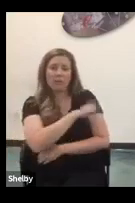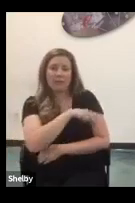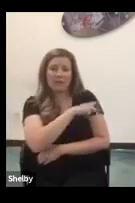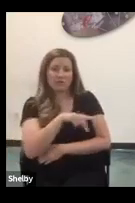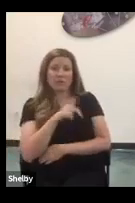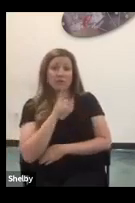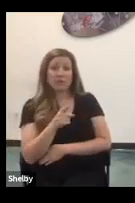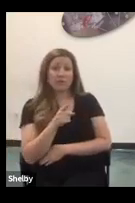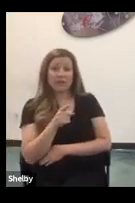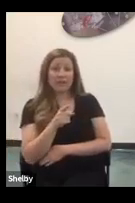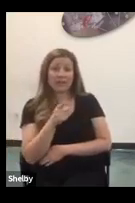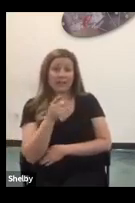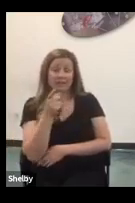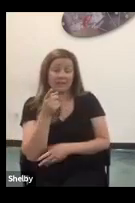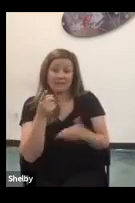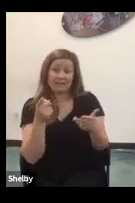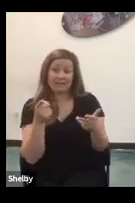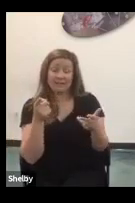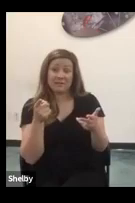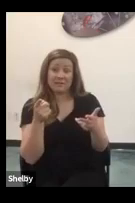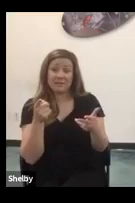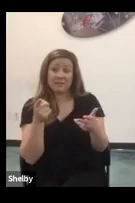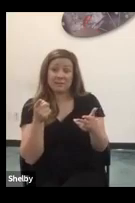an unbelievable